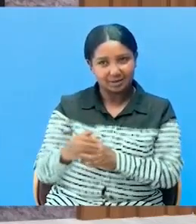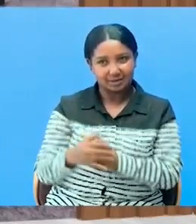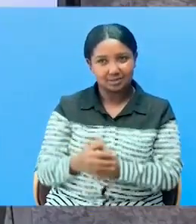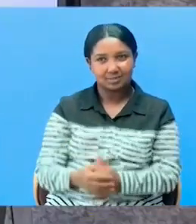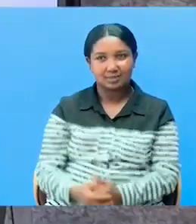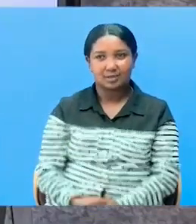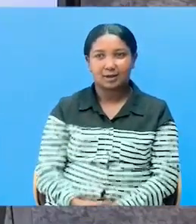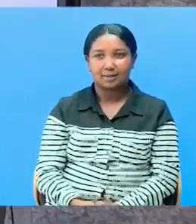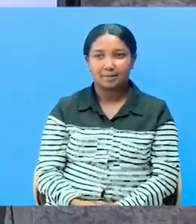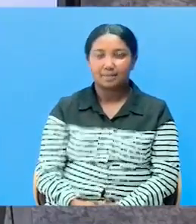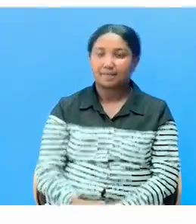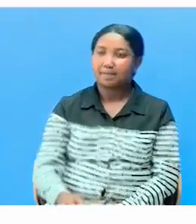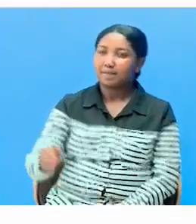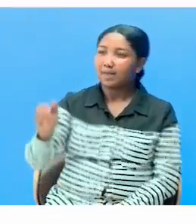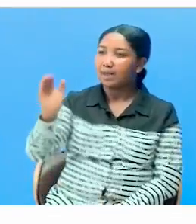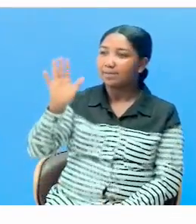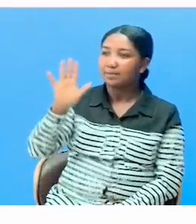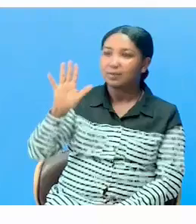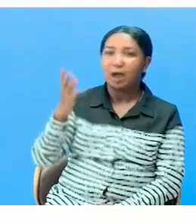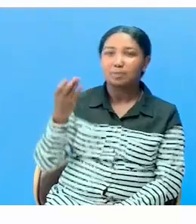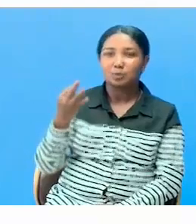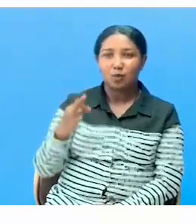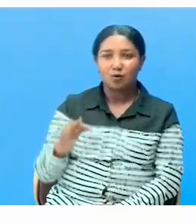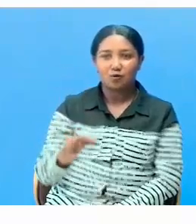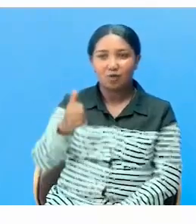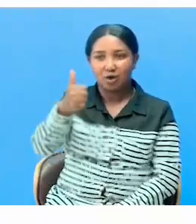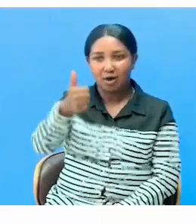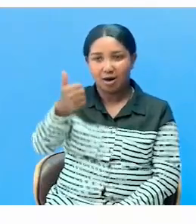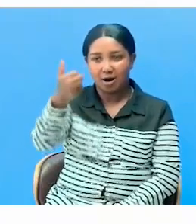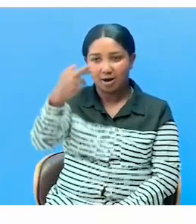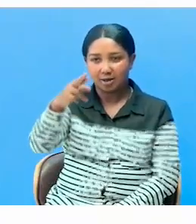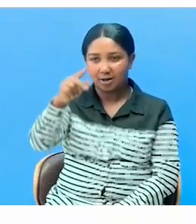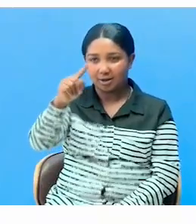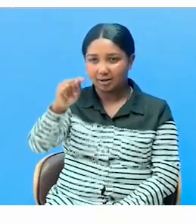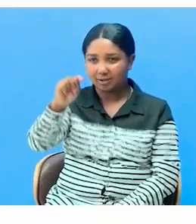to types of article.